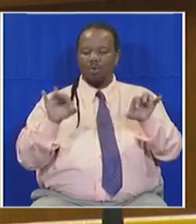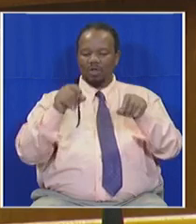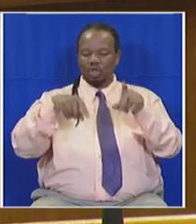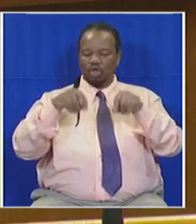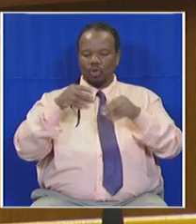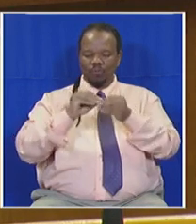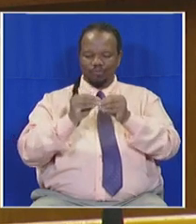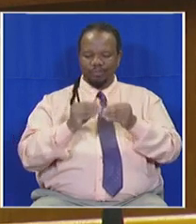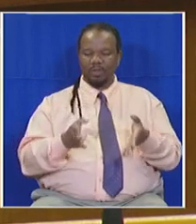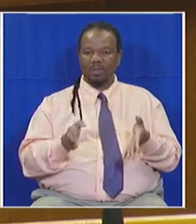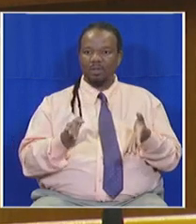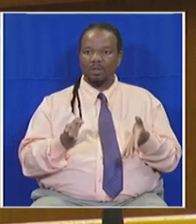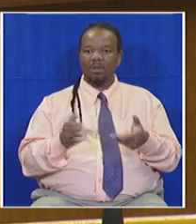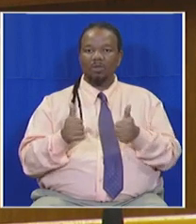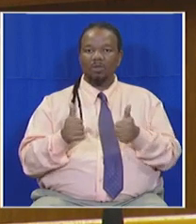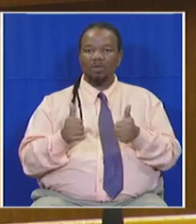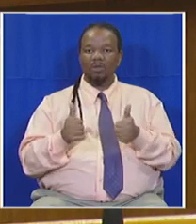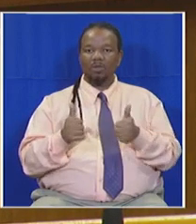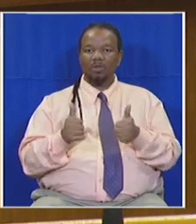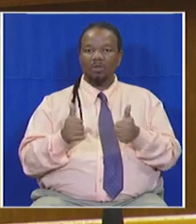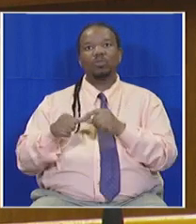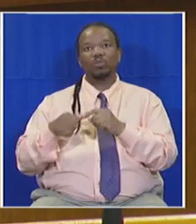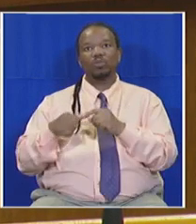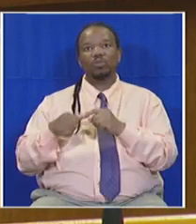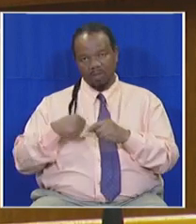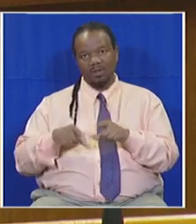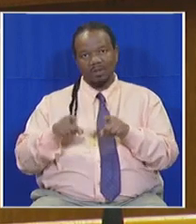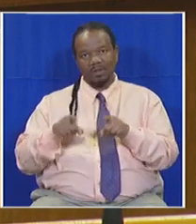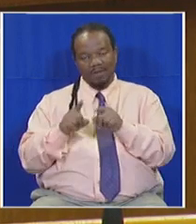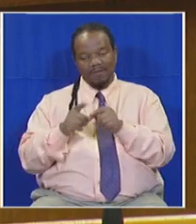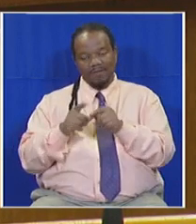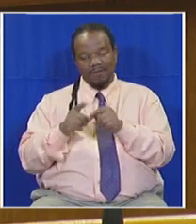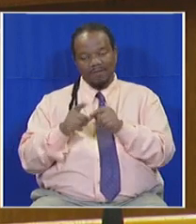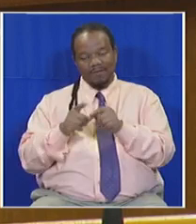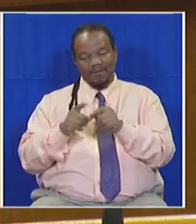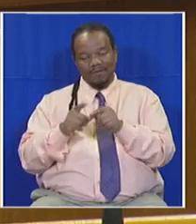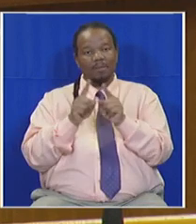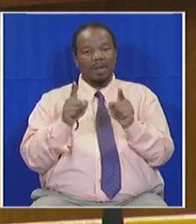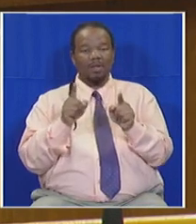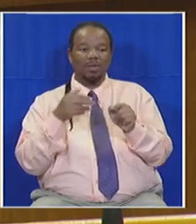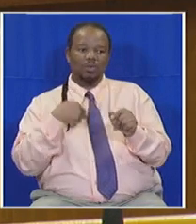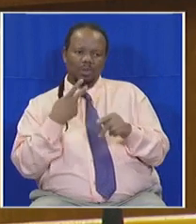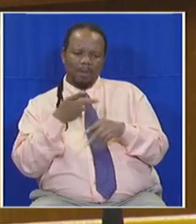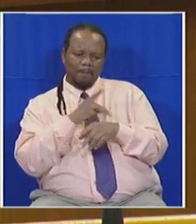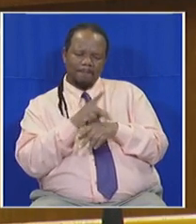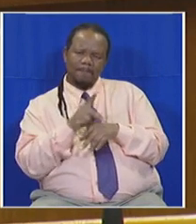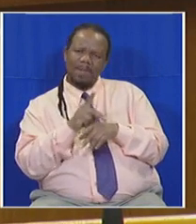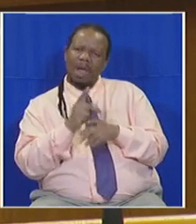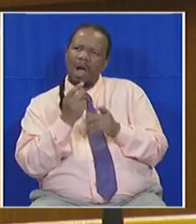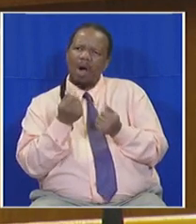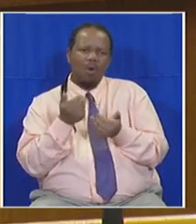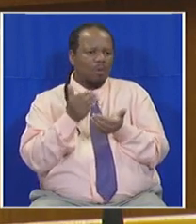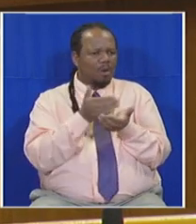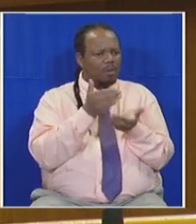municipalities. To further improve the state of our municipal finances, a generic revenue plan was developed